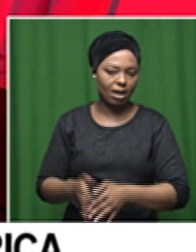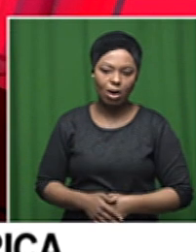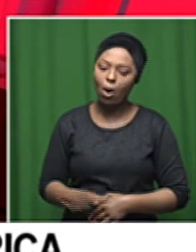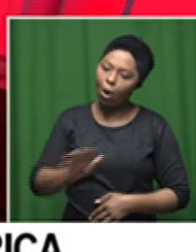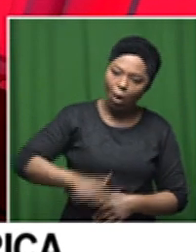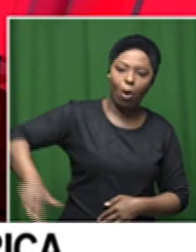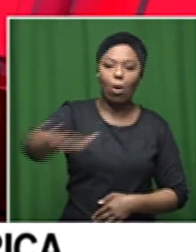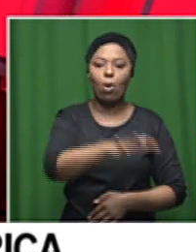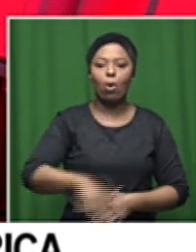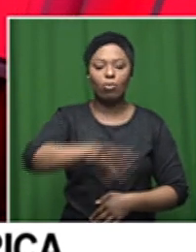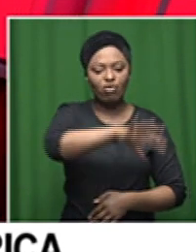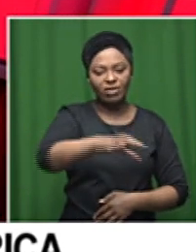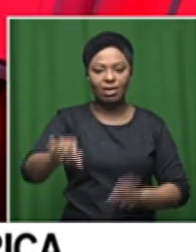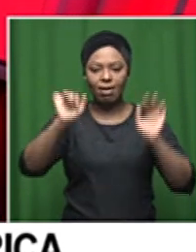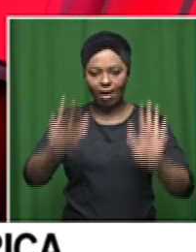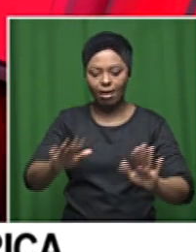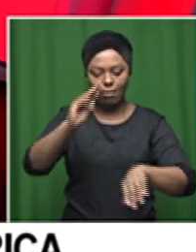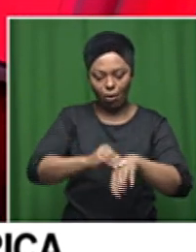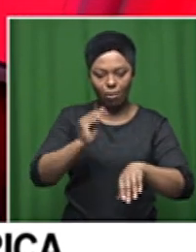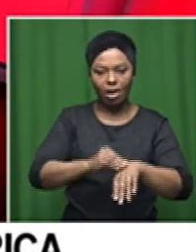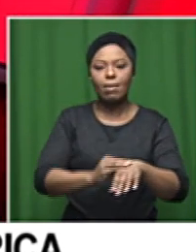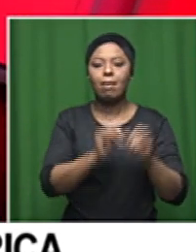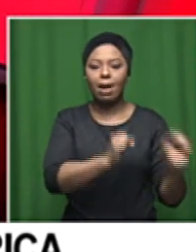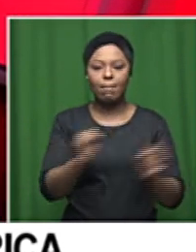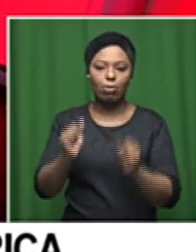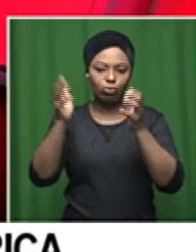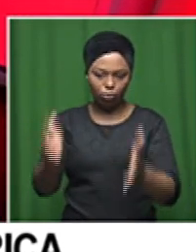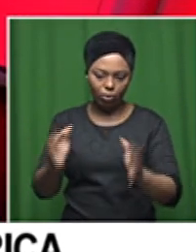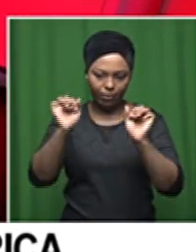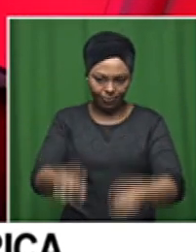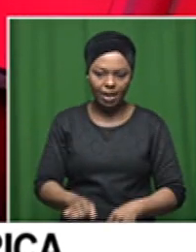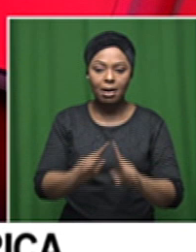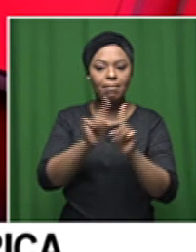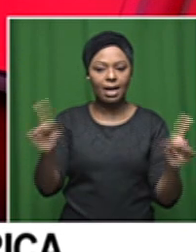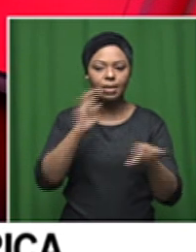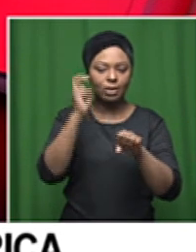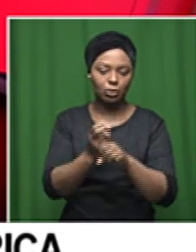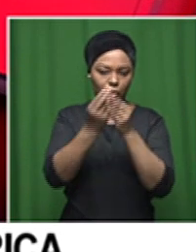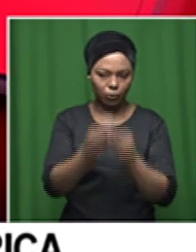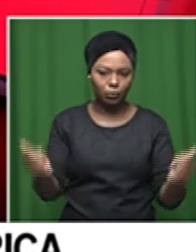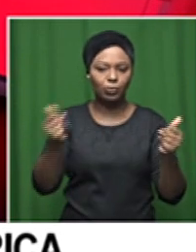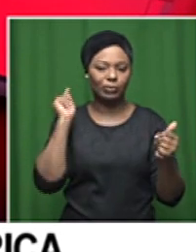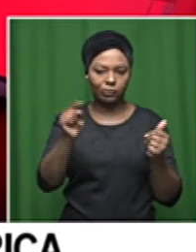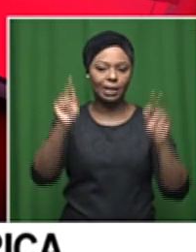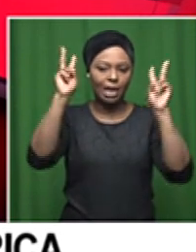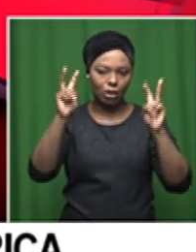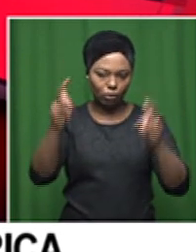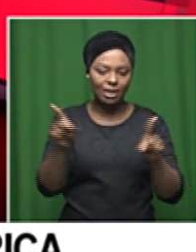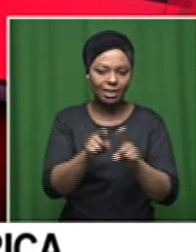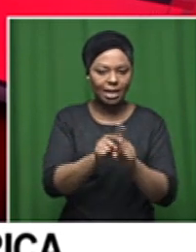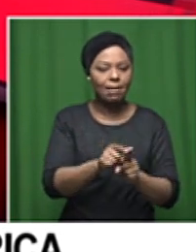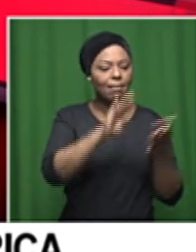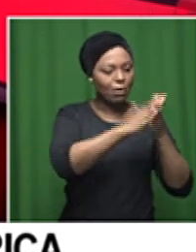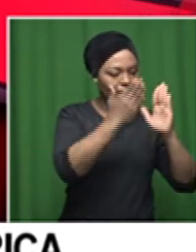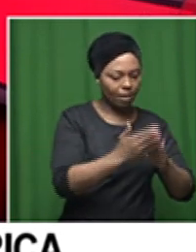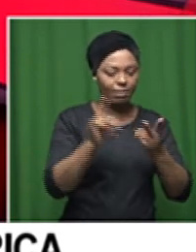exist in and around other provinces as well, and that it is something that has to work in a symbiotic fashion, where patients as well as the department